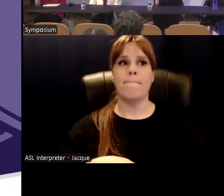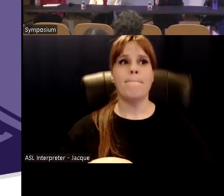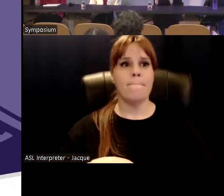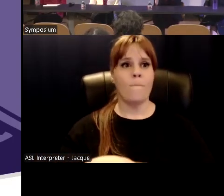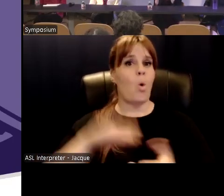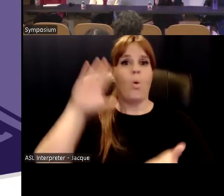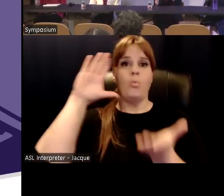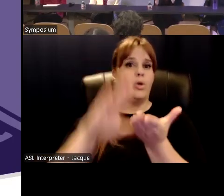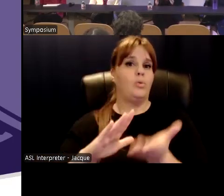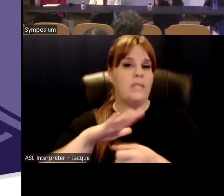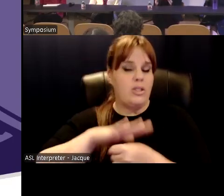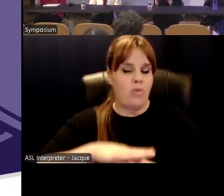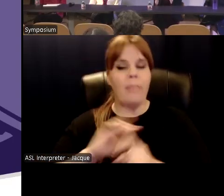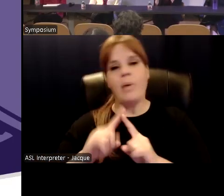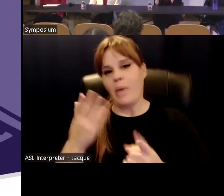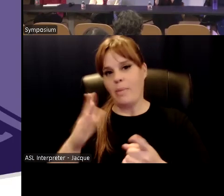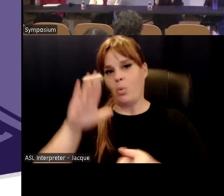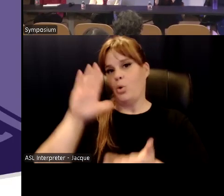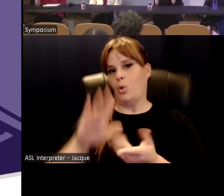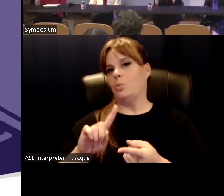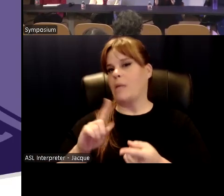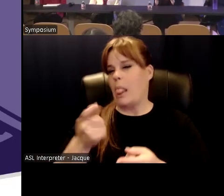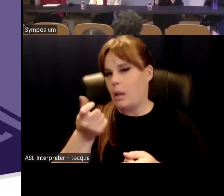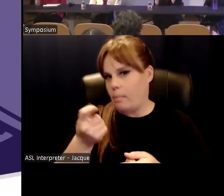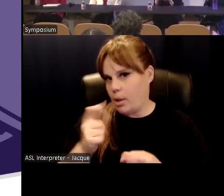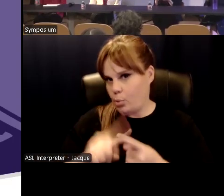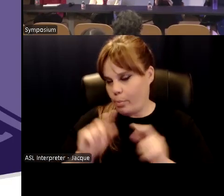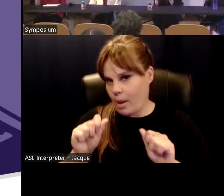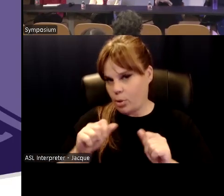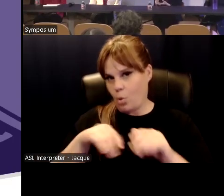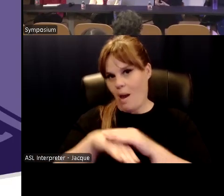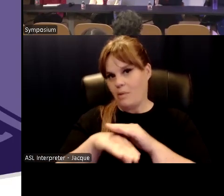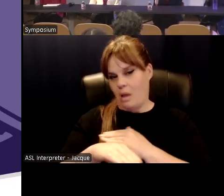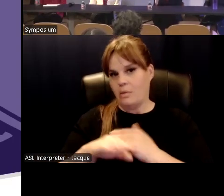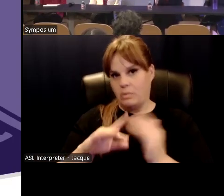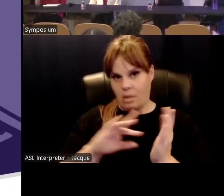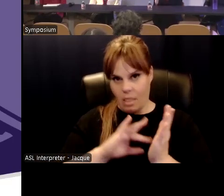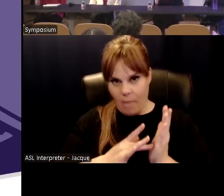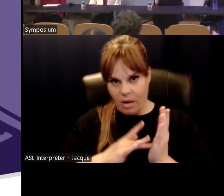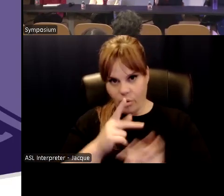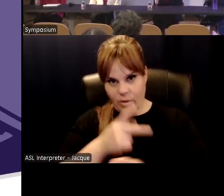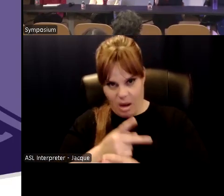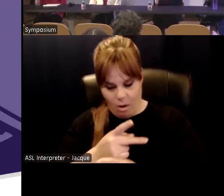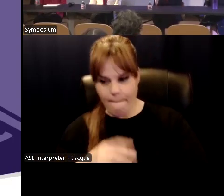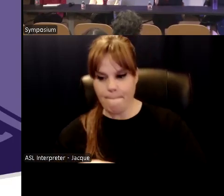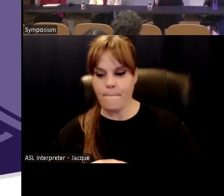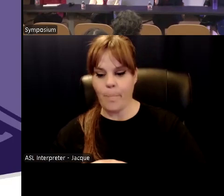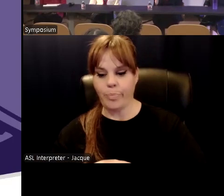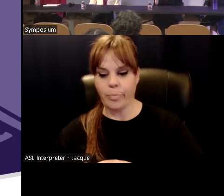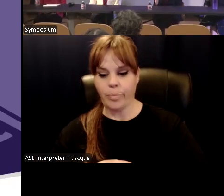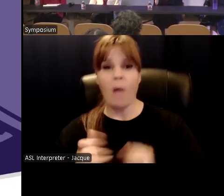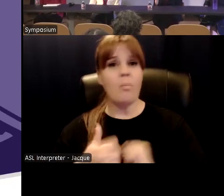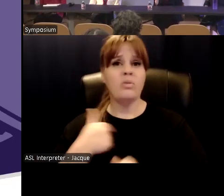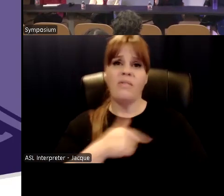stress, but it might lessen it a little bit to be able to access the medical care. Most of our clinics have